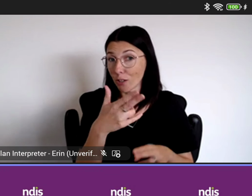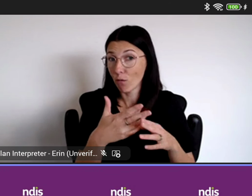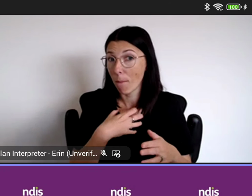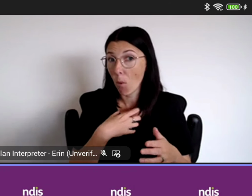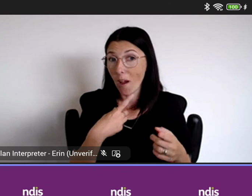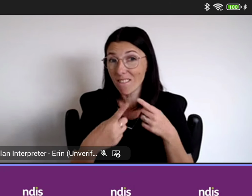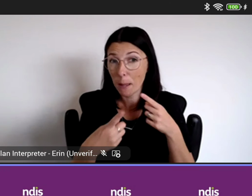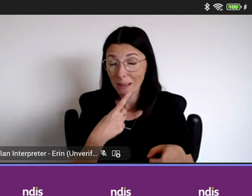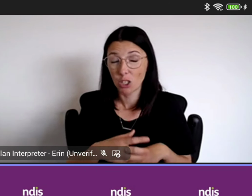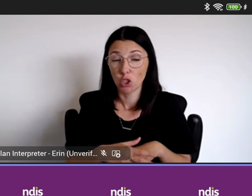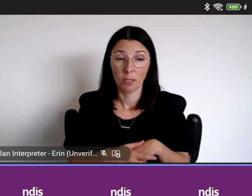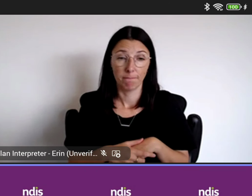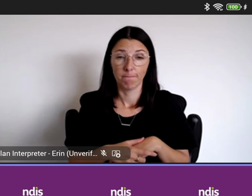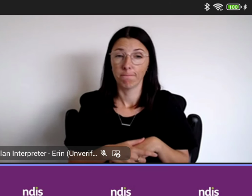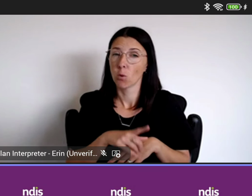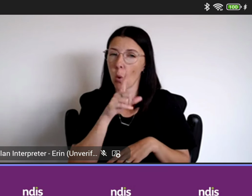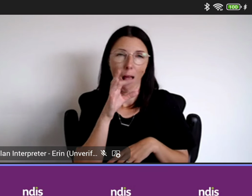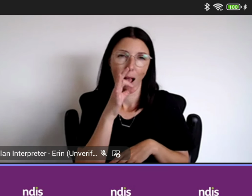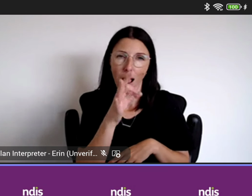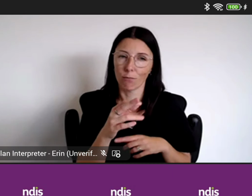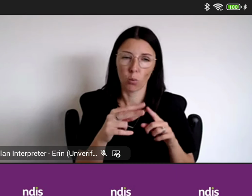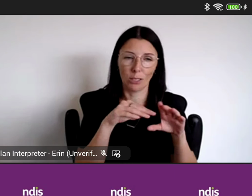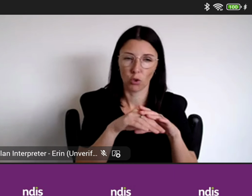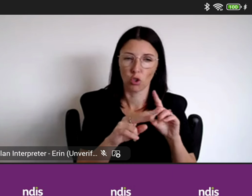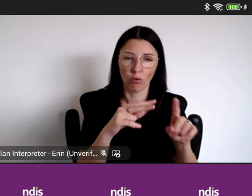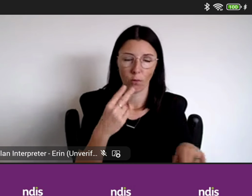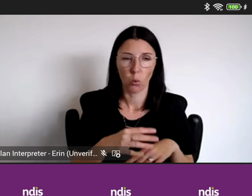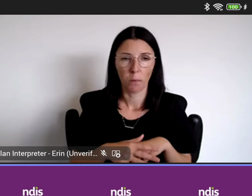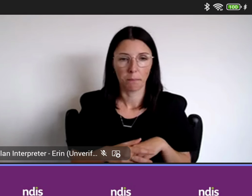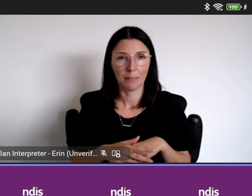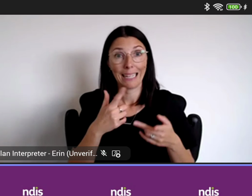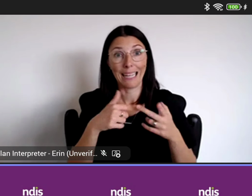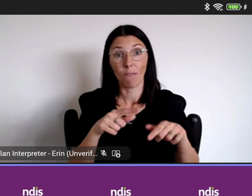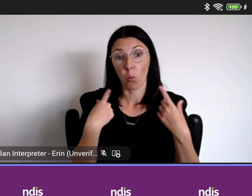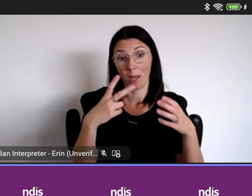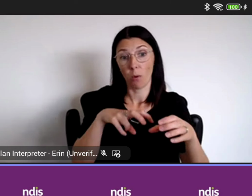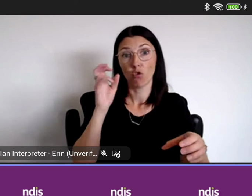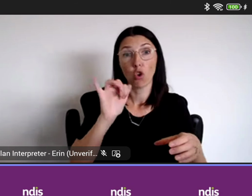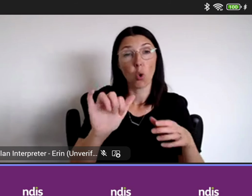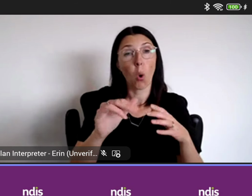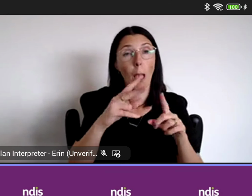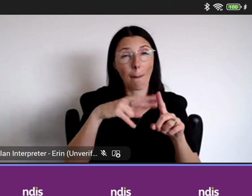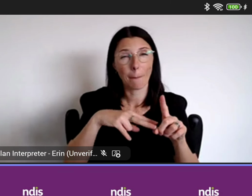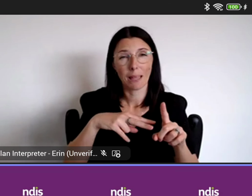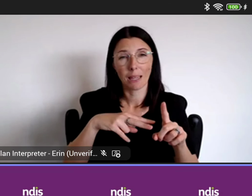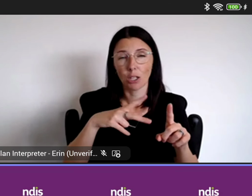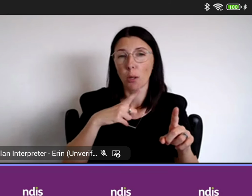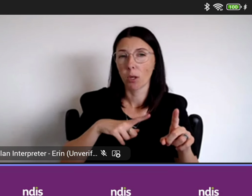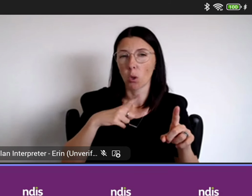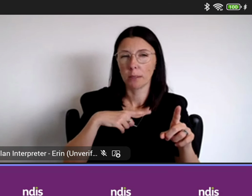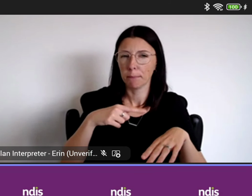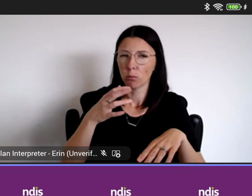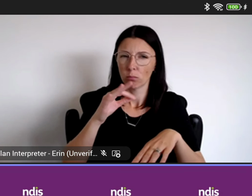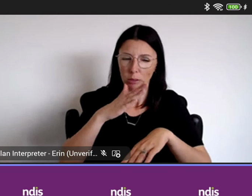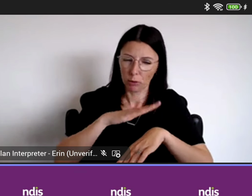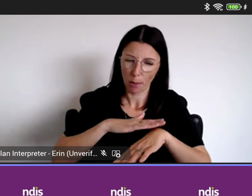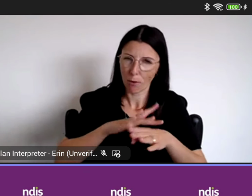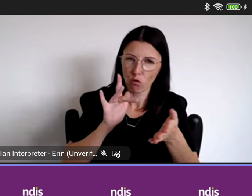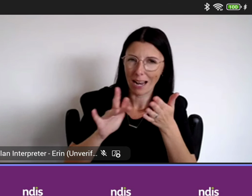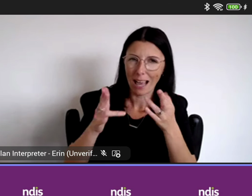your application because you didn't give us information on time, or it's been more than 3 months